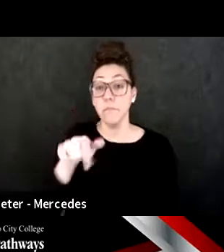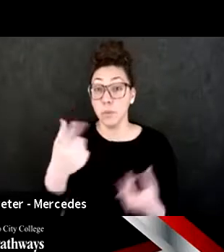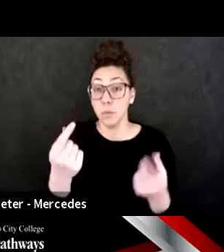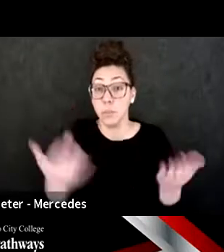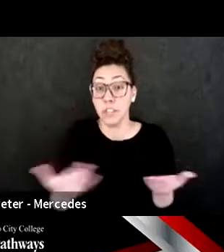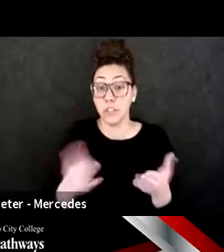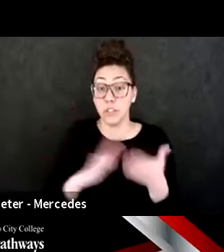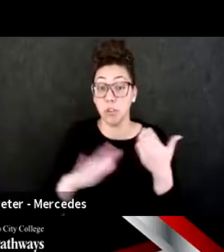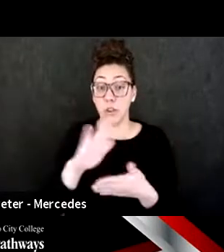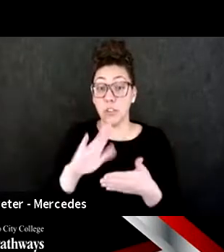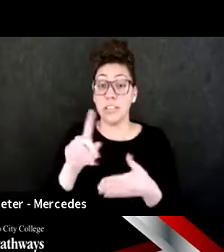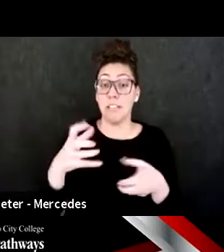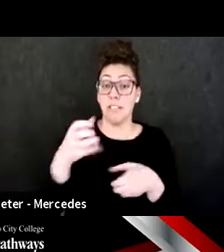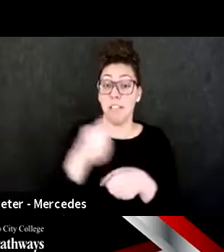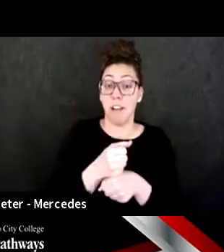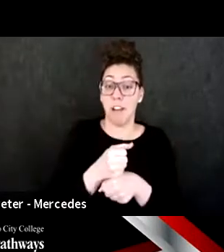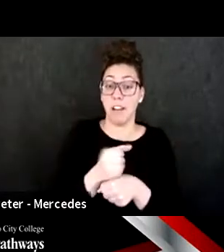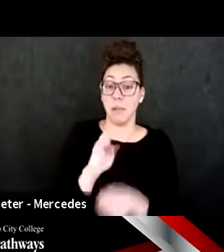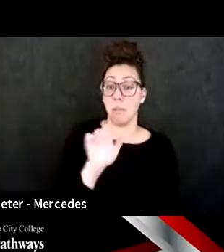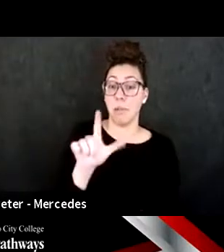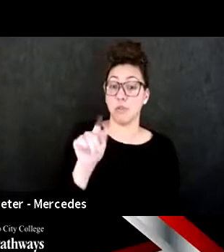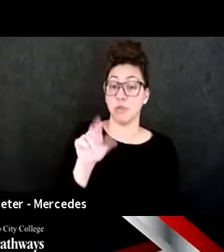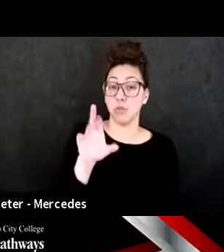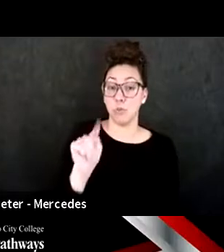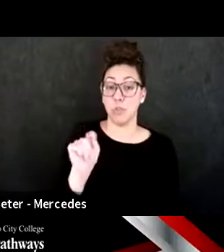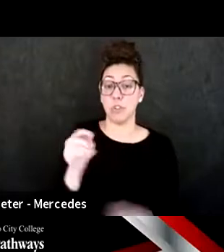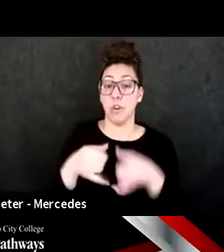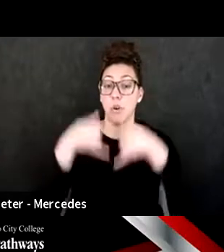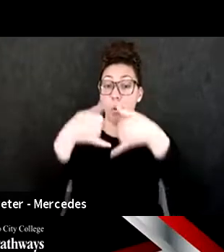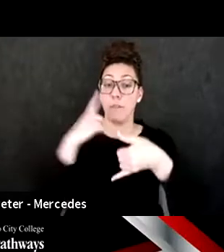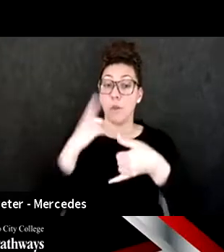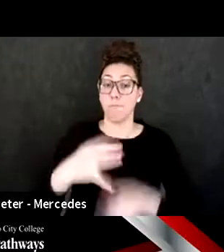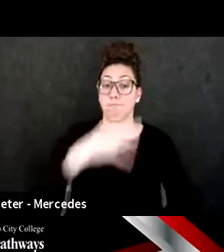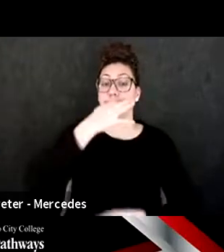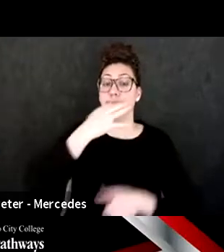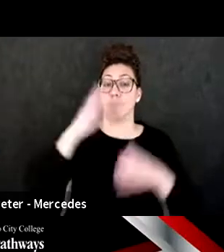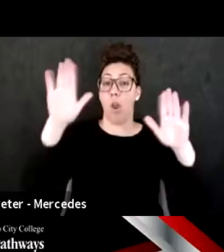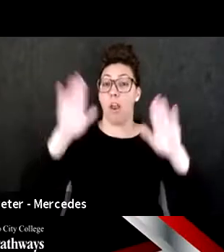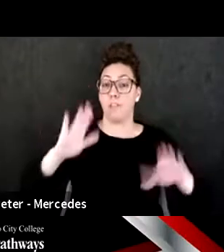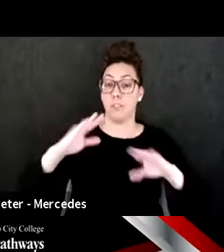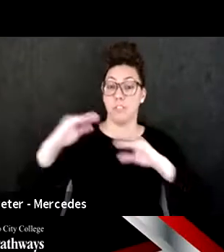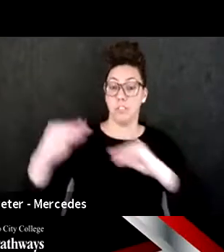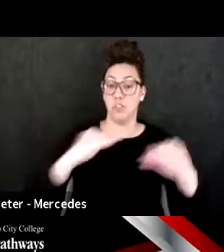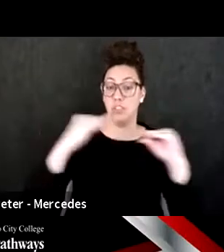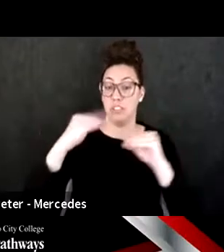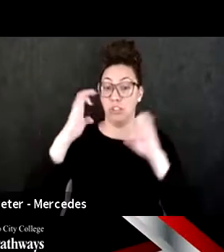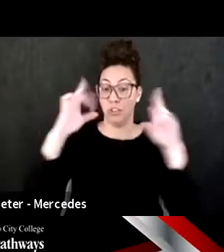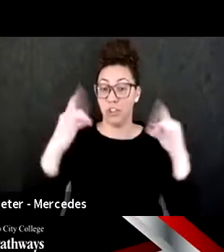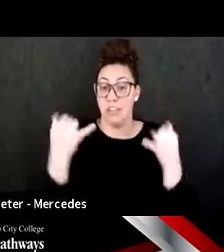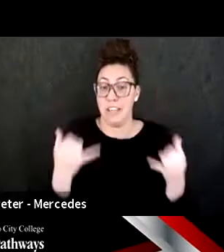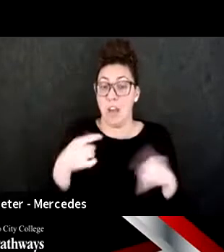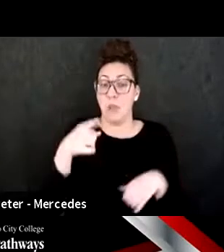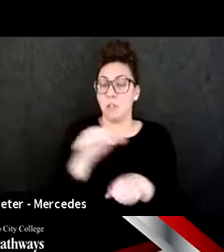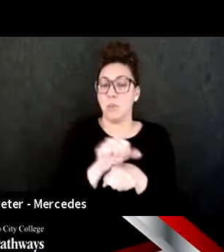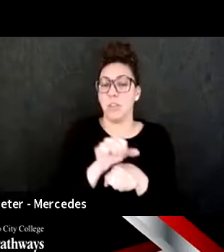the Bill F. Stewart Award for excellence in education, and he's currently working towards establishing the Social Justice Cultural